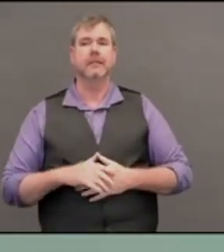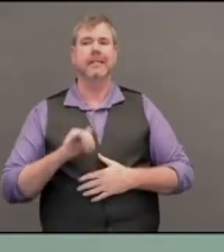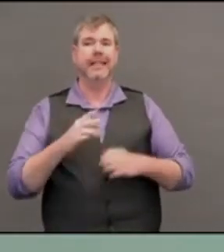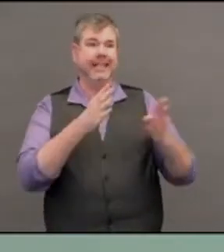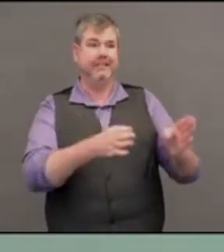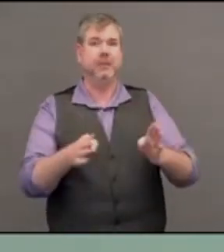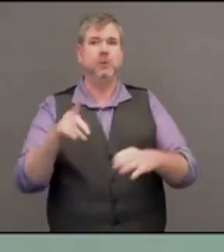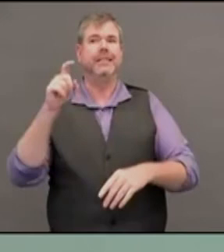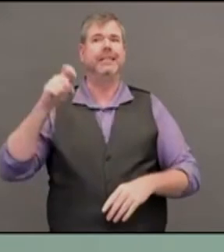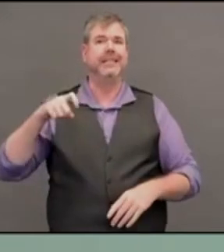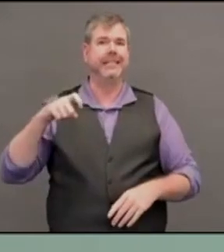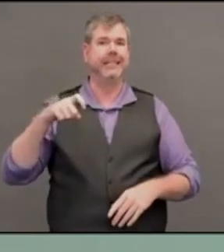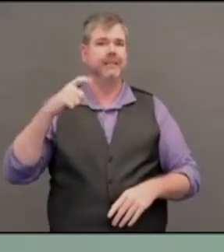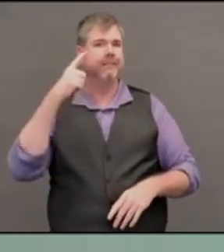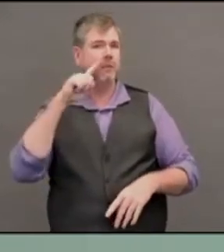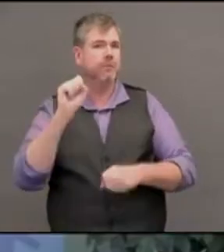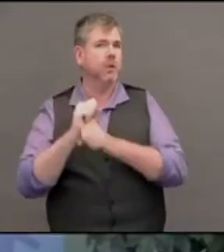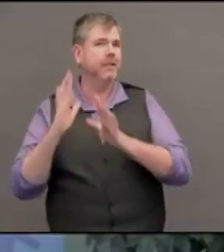well.